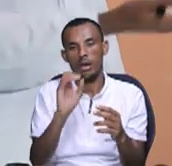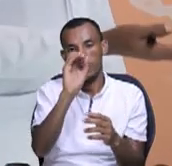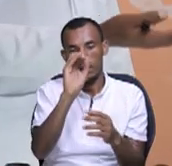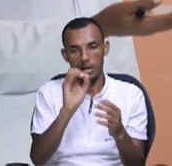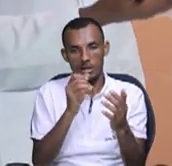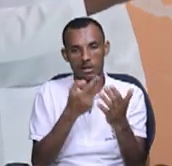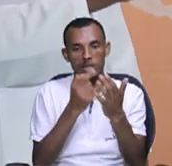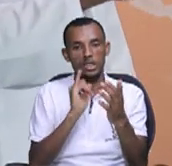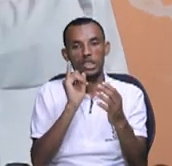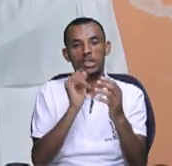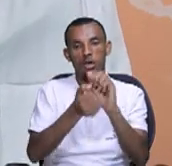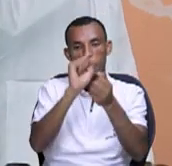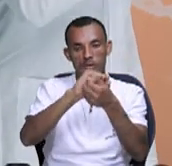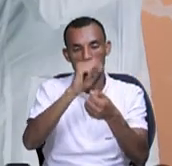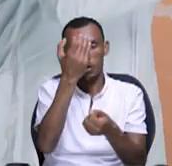the conversion of